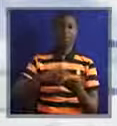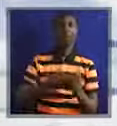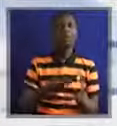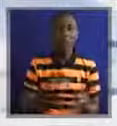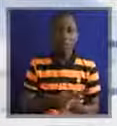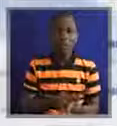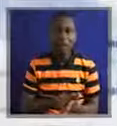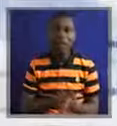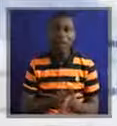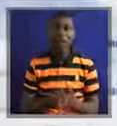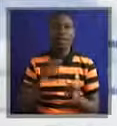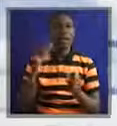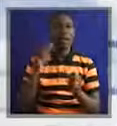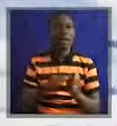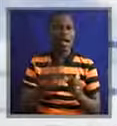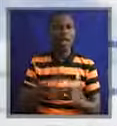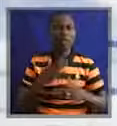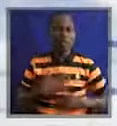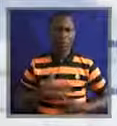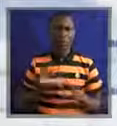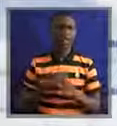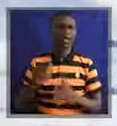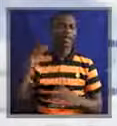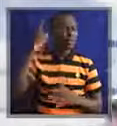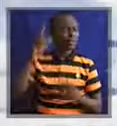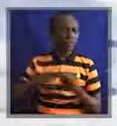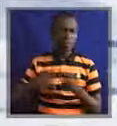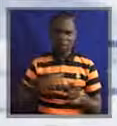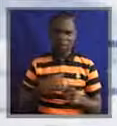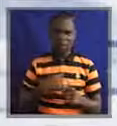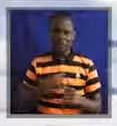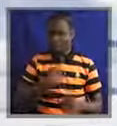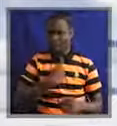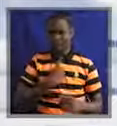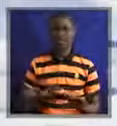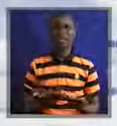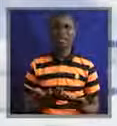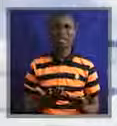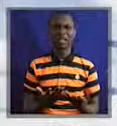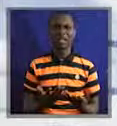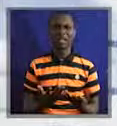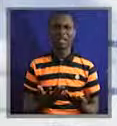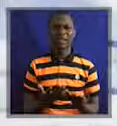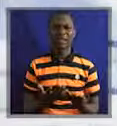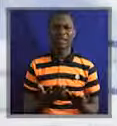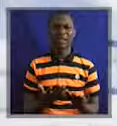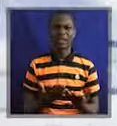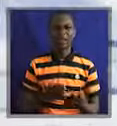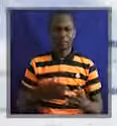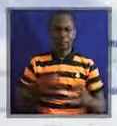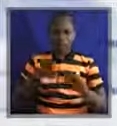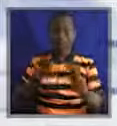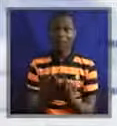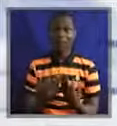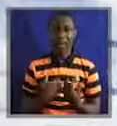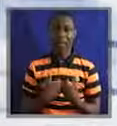obiara wutie mi enano pei ani mi ameka say no ye wo eto ebusua bi mu na